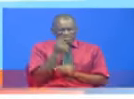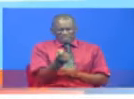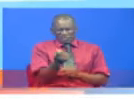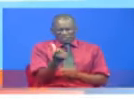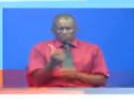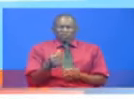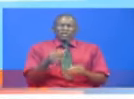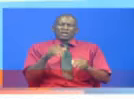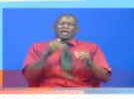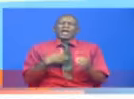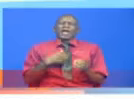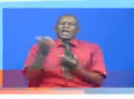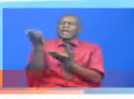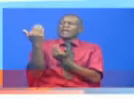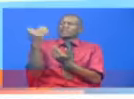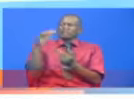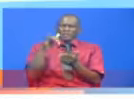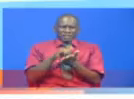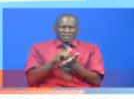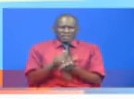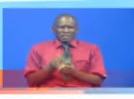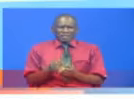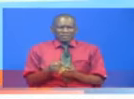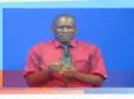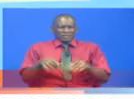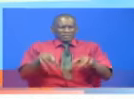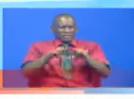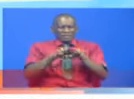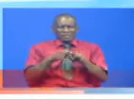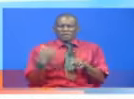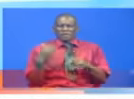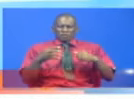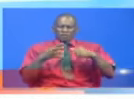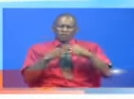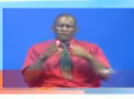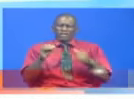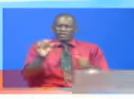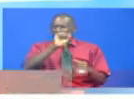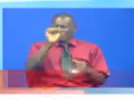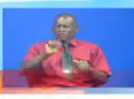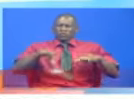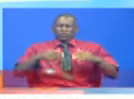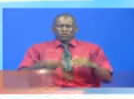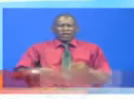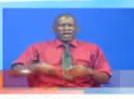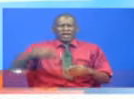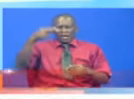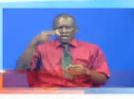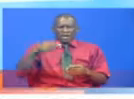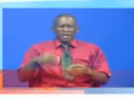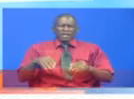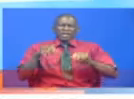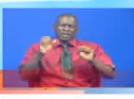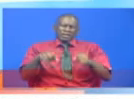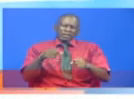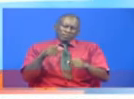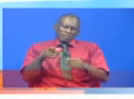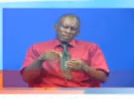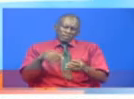So I would expect that same figure of 90% or maybe even higher would apply for